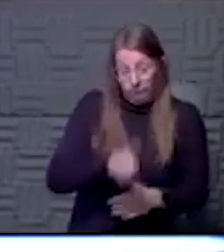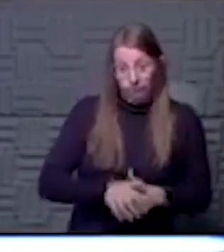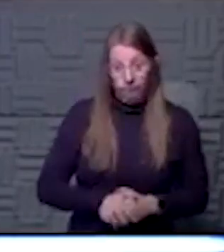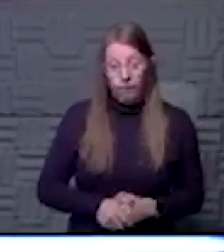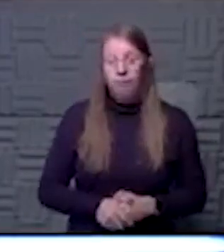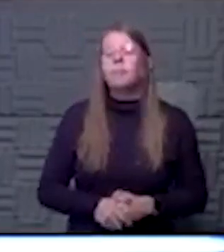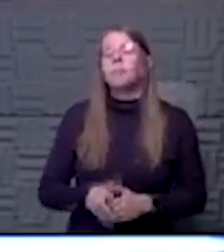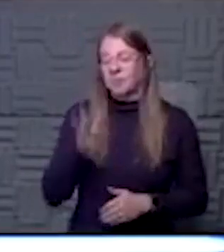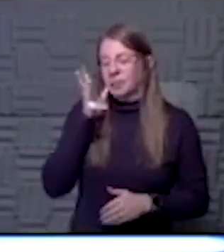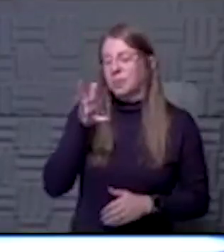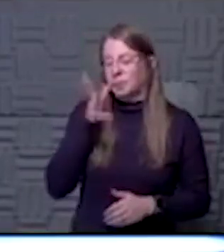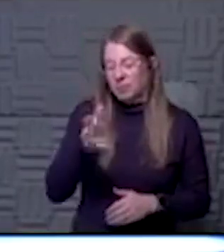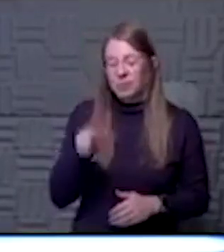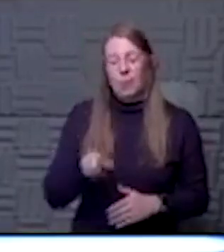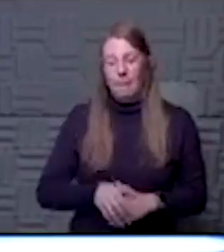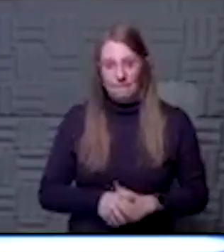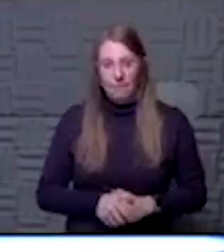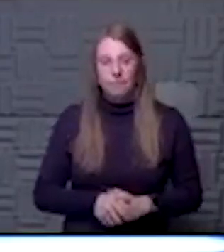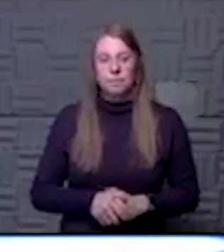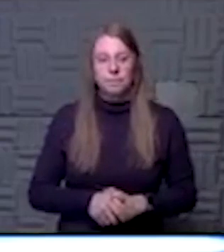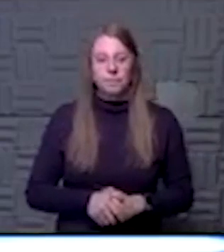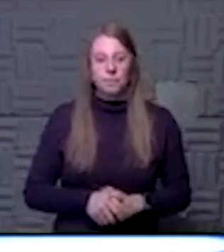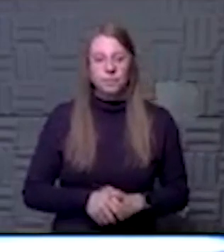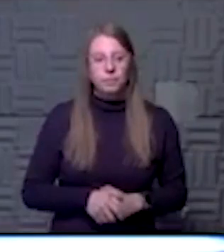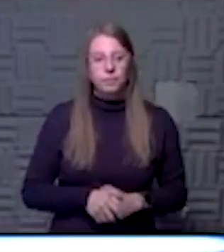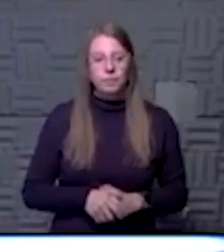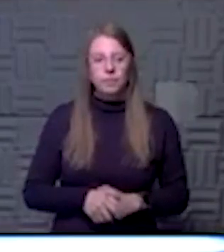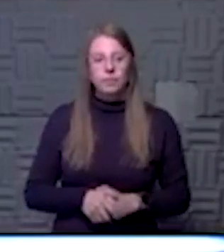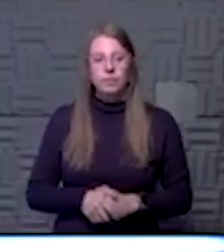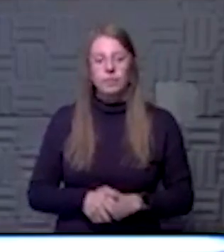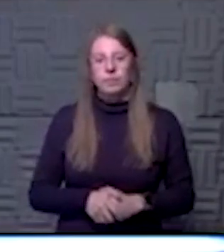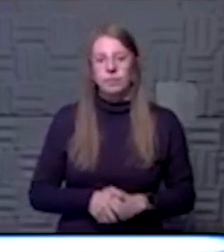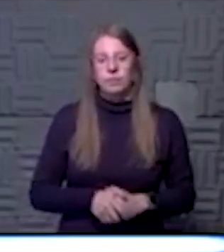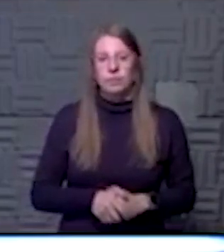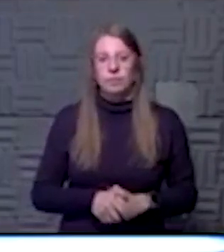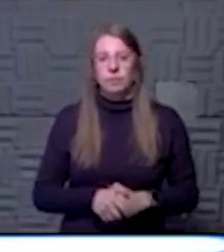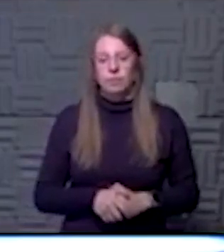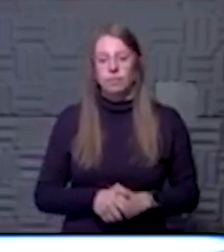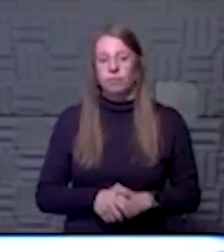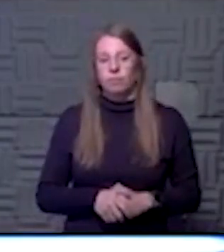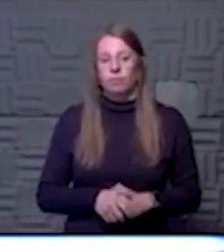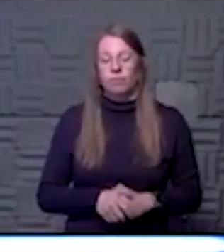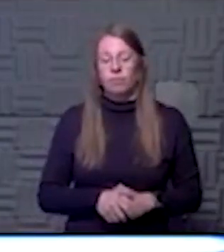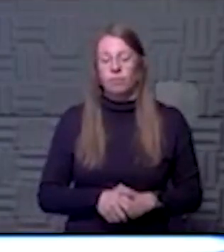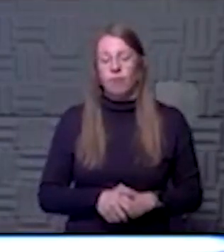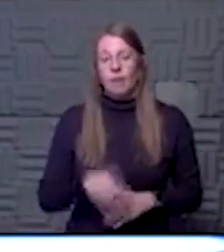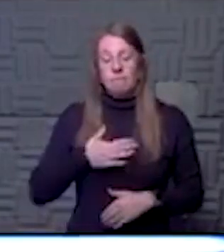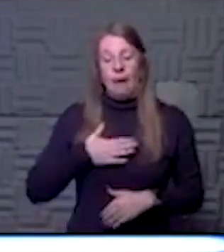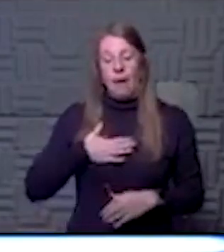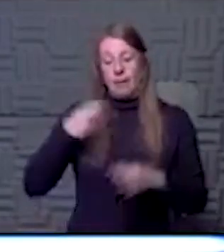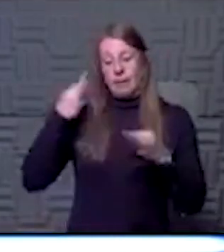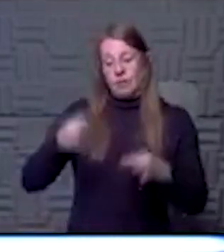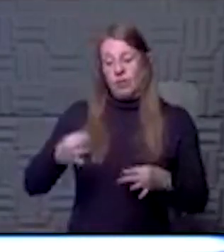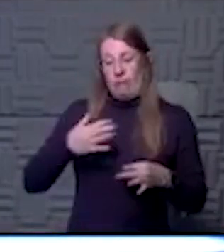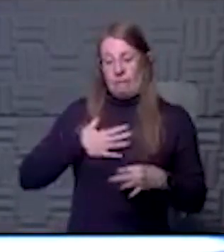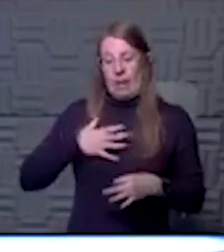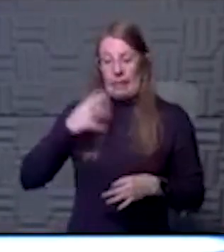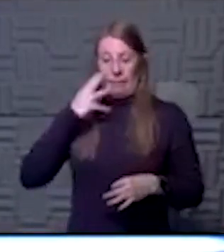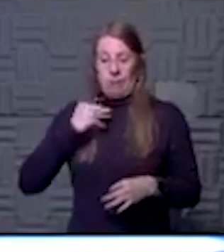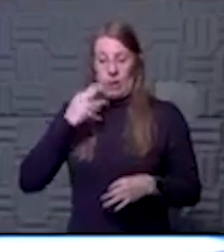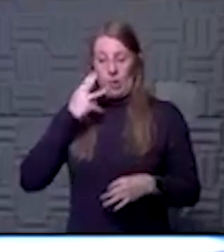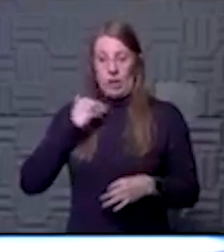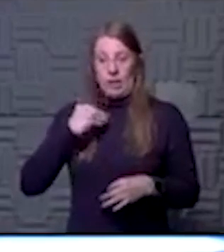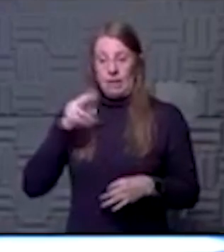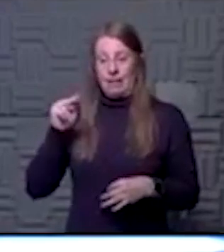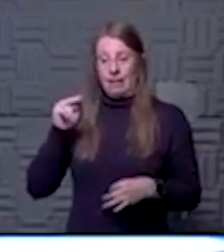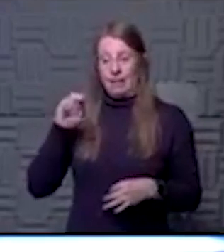I will. And like I said, I will personally base a lot of my decisions and experience on what